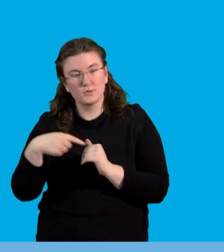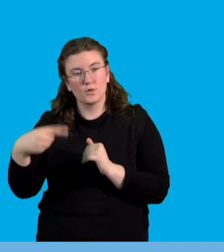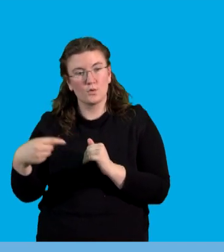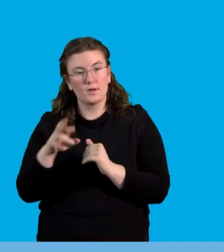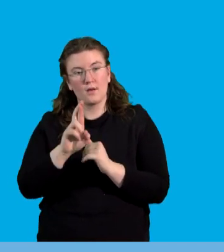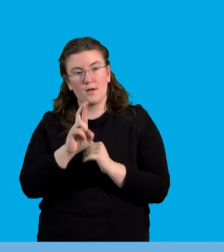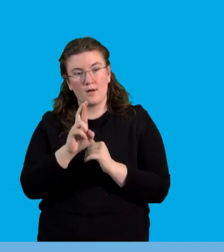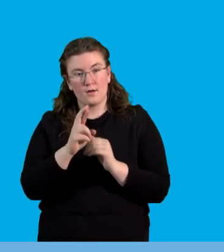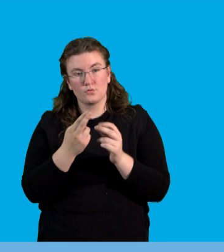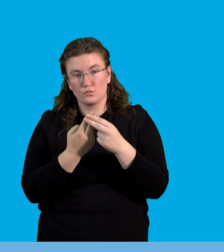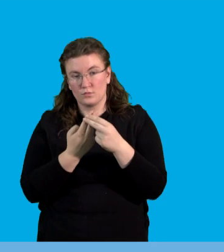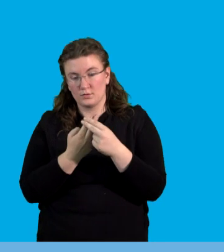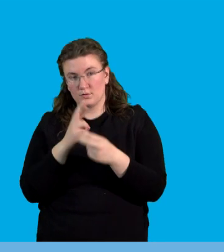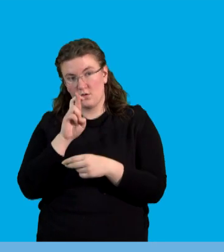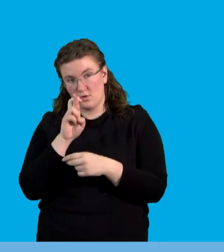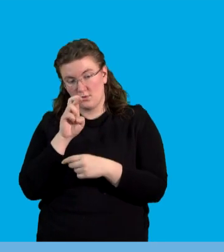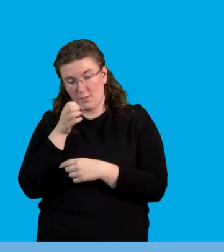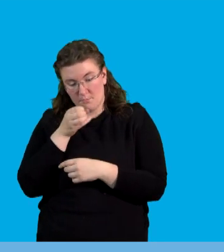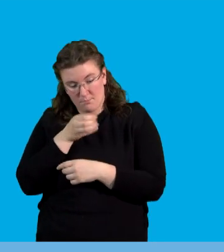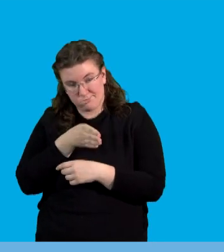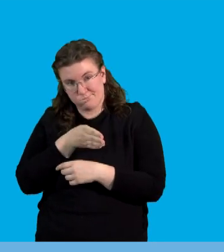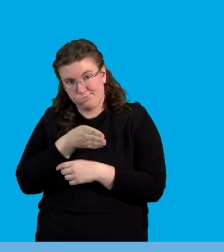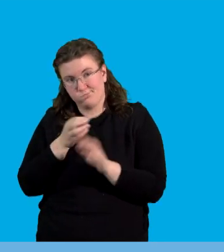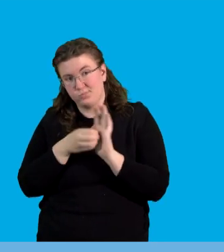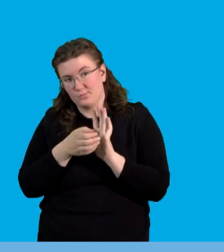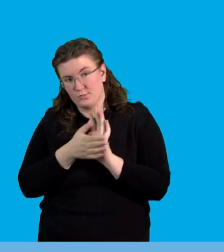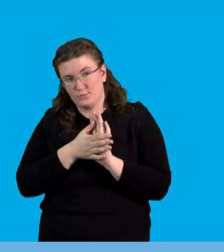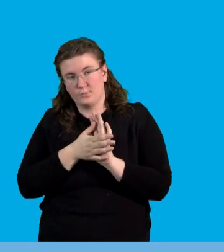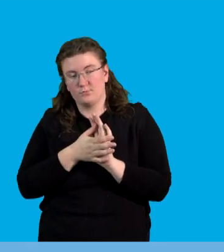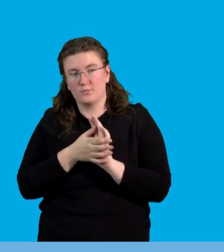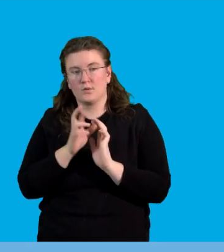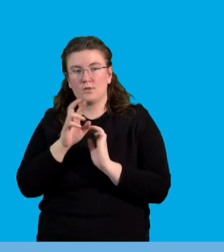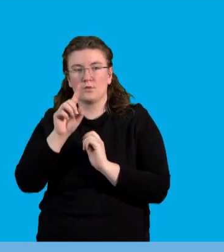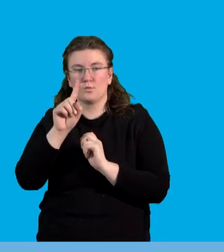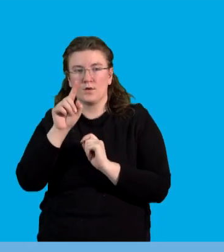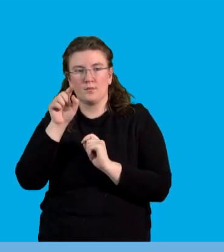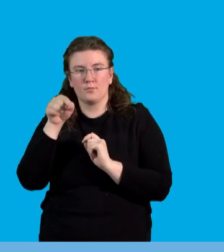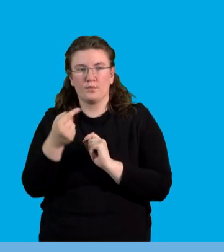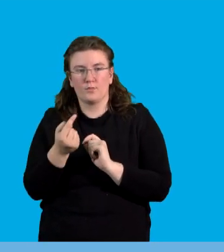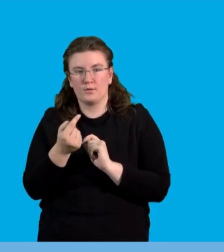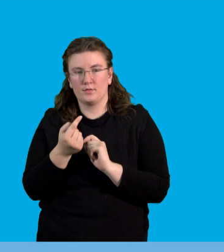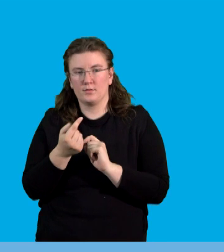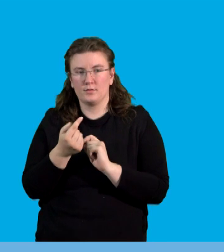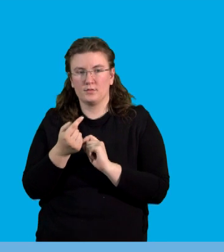Remember, you must always include the units. It's 1 rands